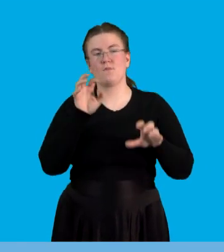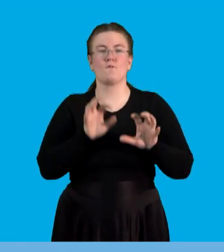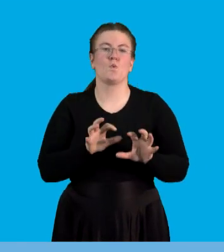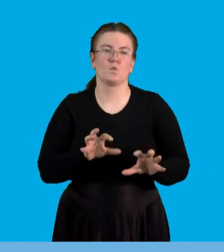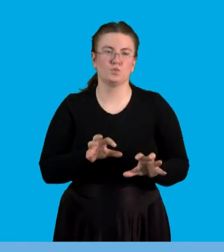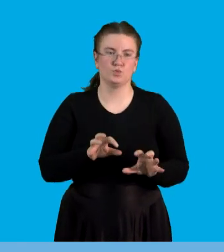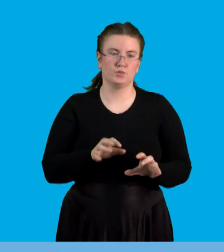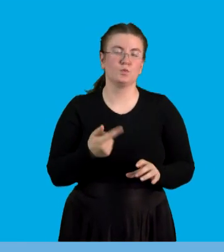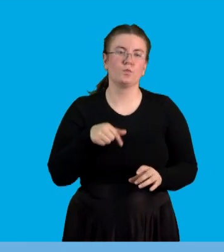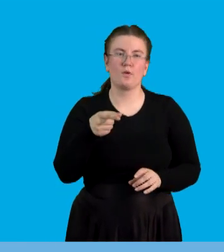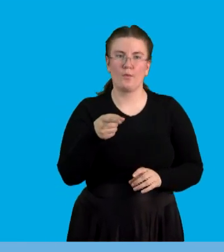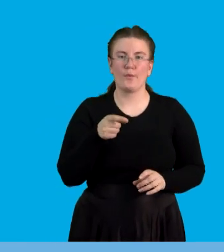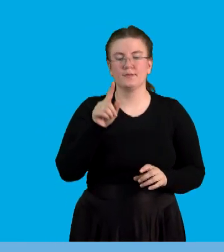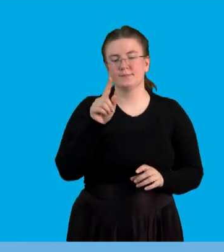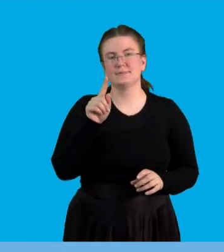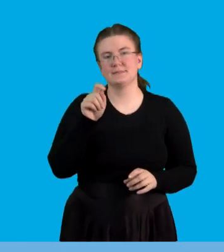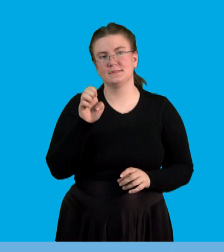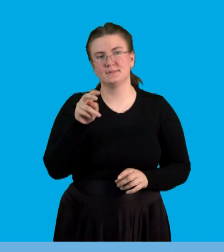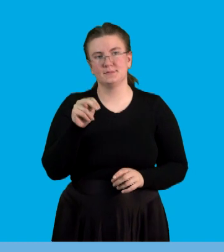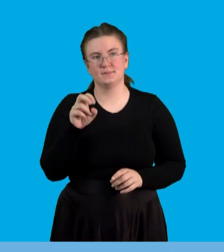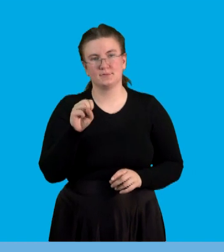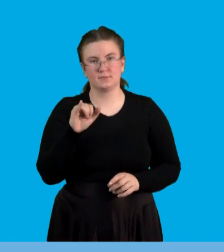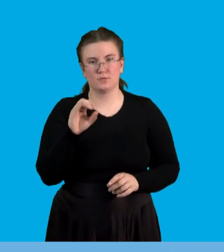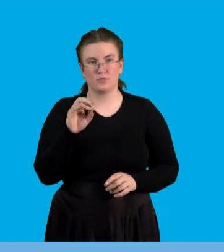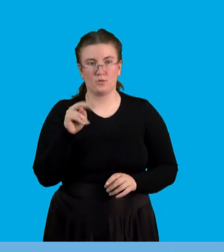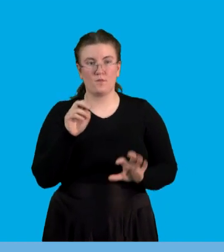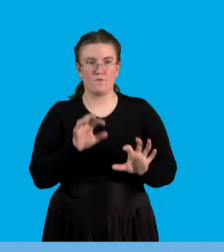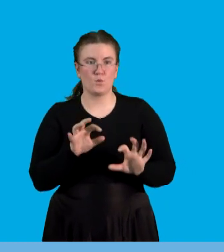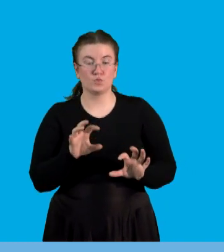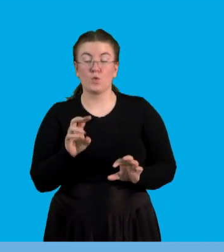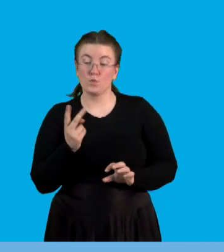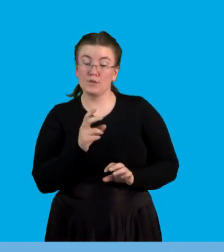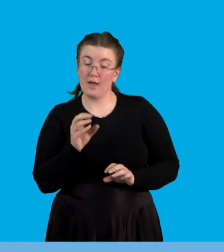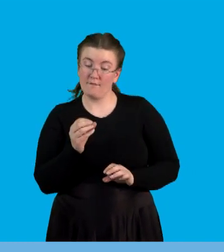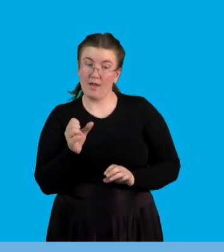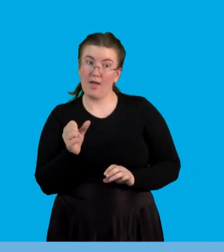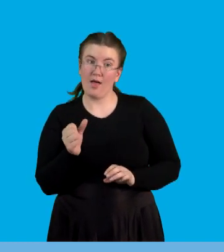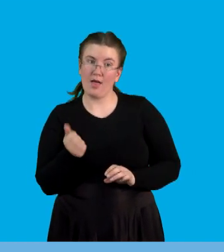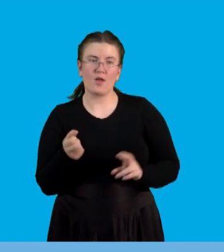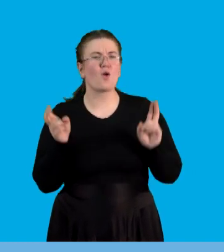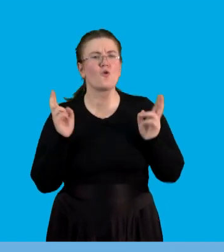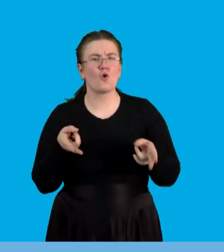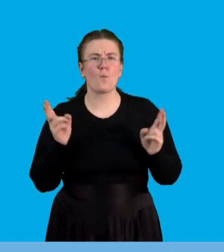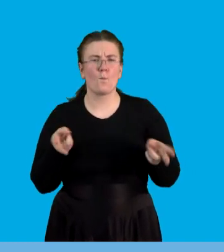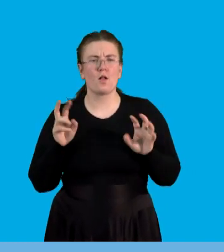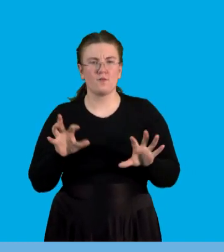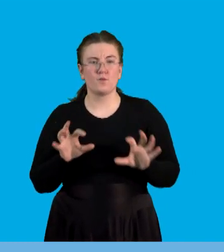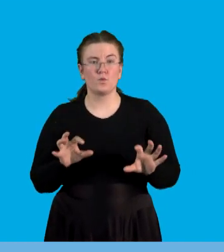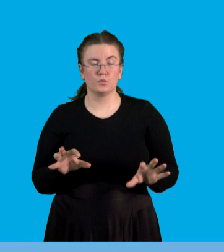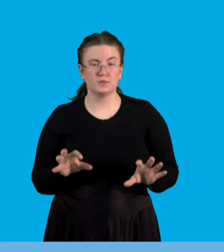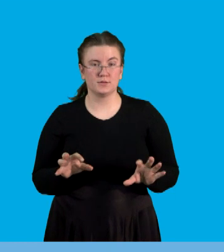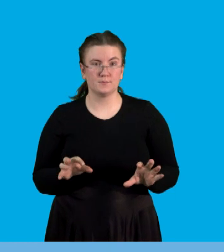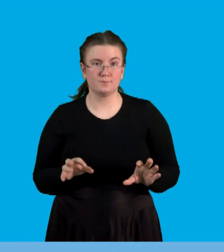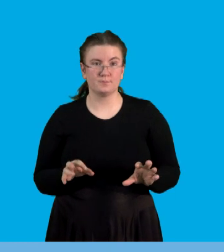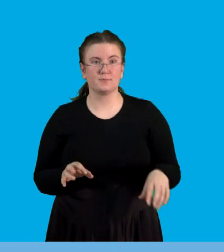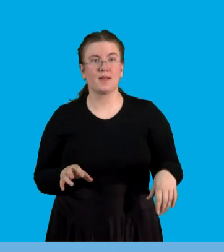this force, as you've said, is called your tension force. We also have another type of force being the normal force, and remember it is